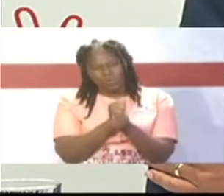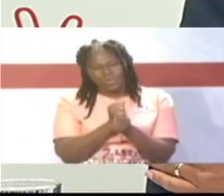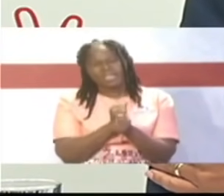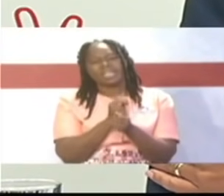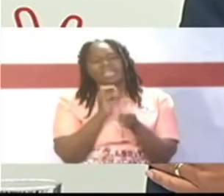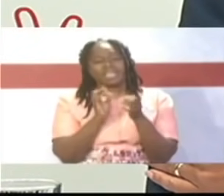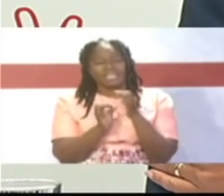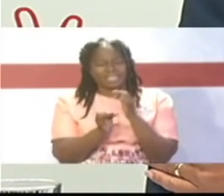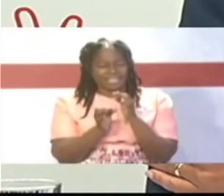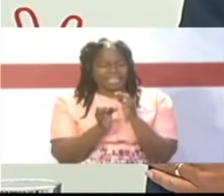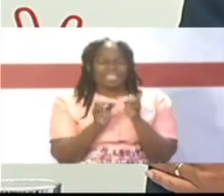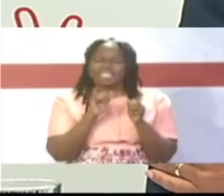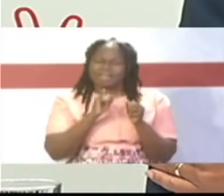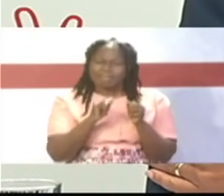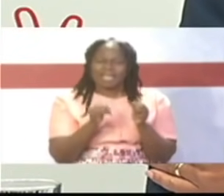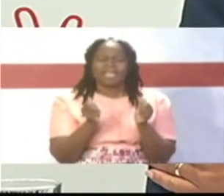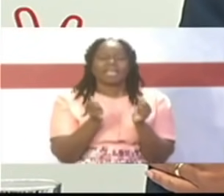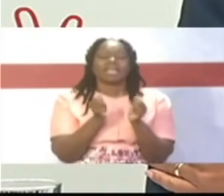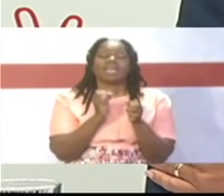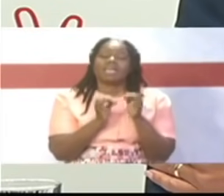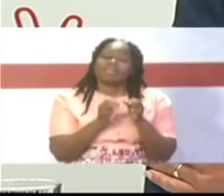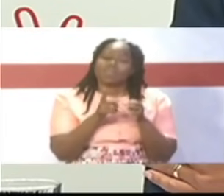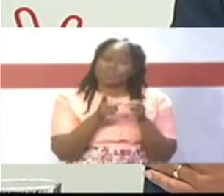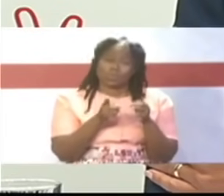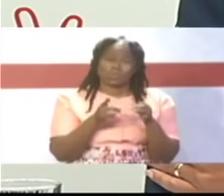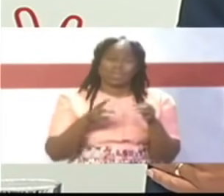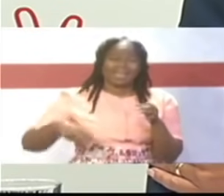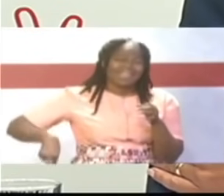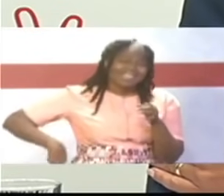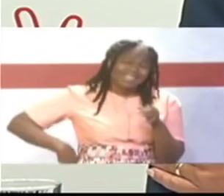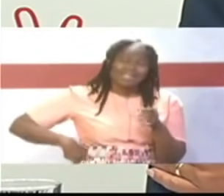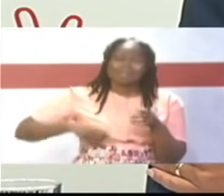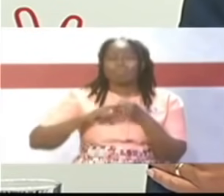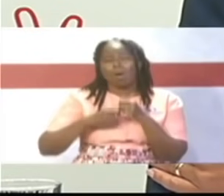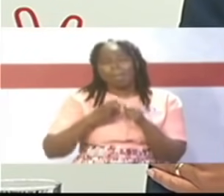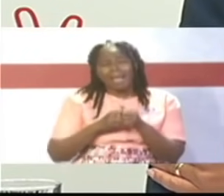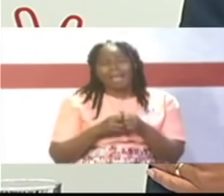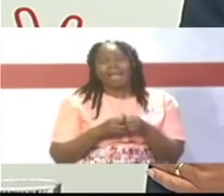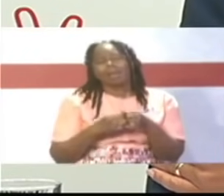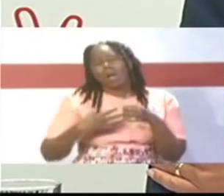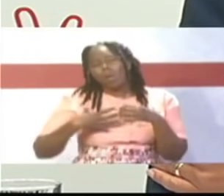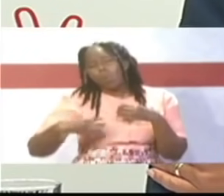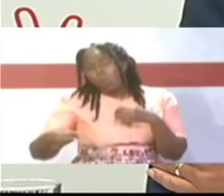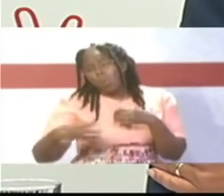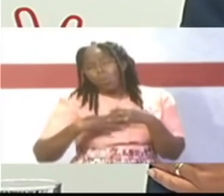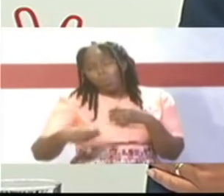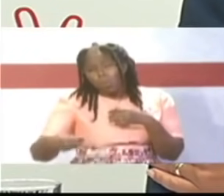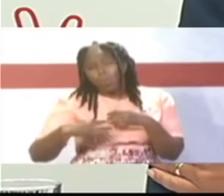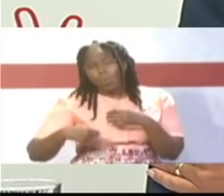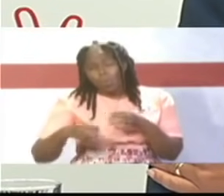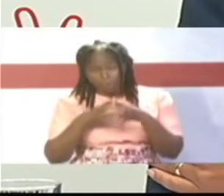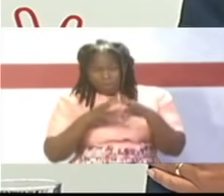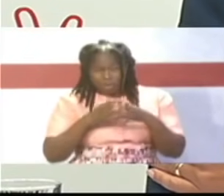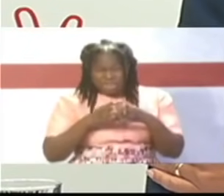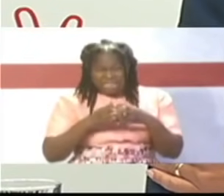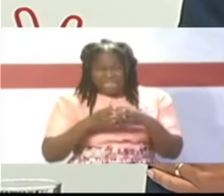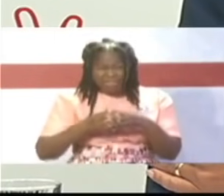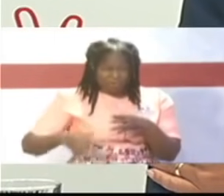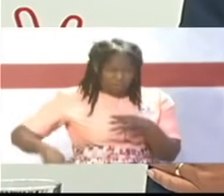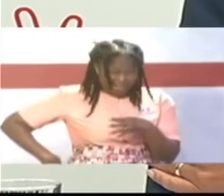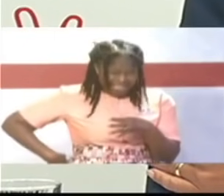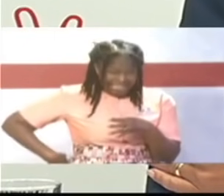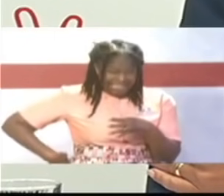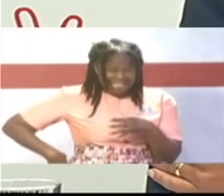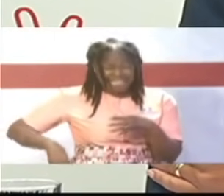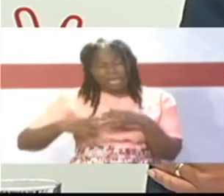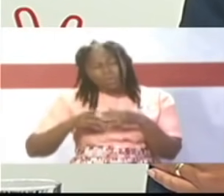Same thing to do with dialysis patients. Most of you are in the public system. The vaccines will be brought to